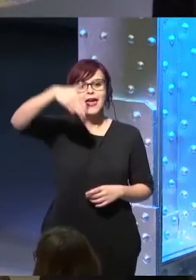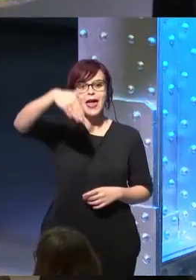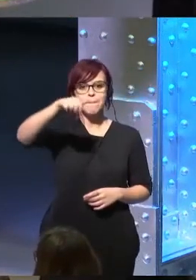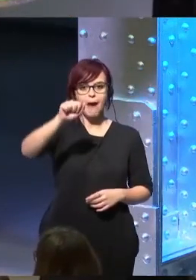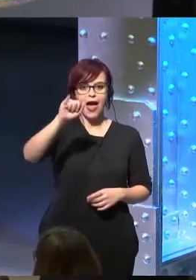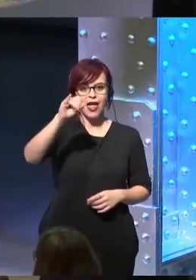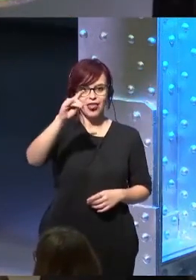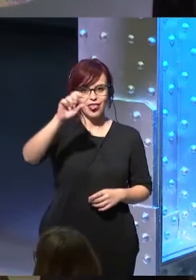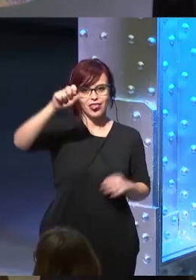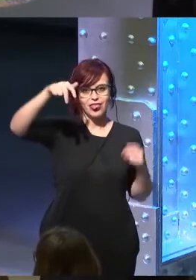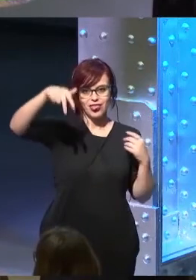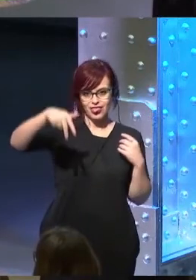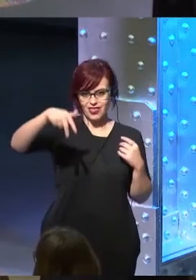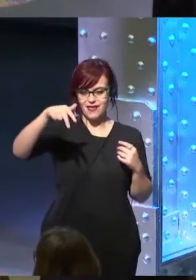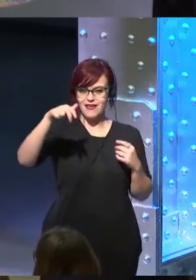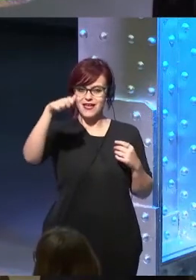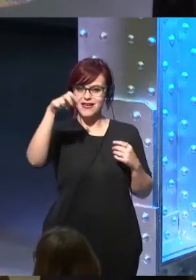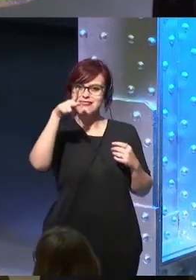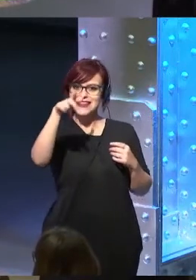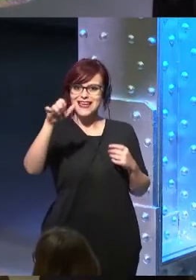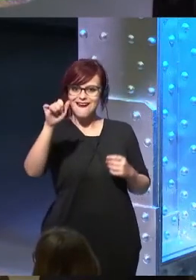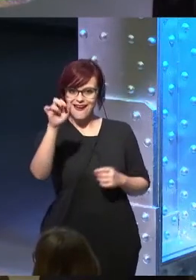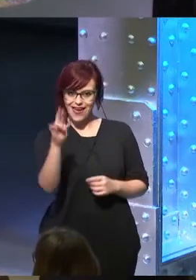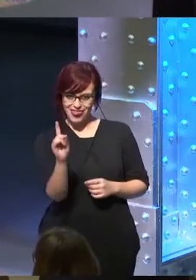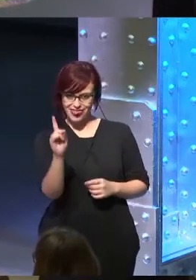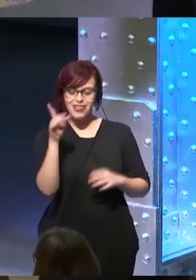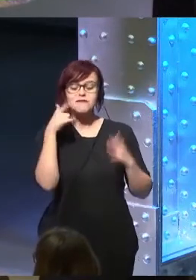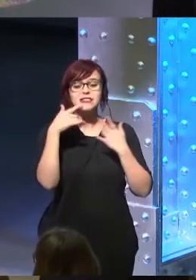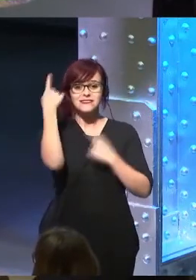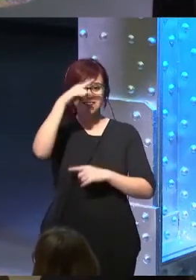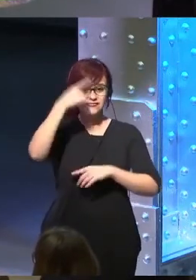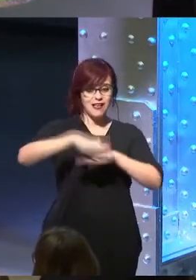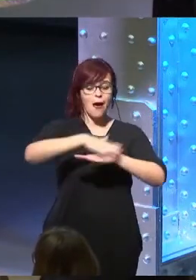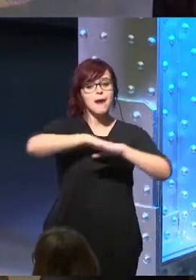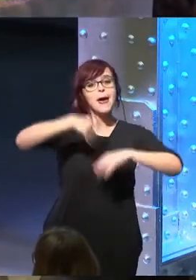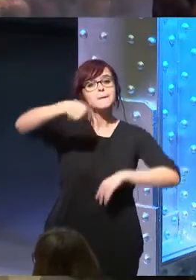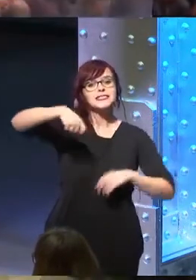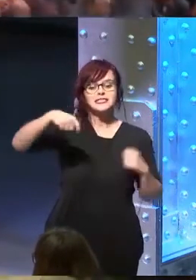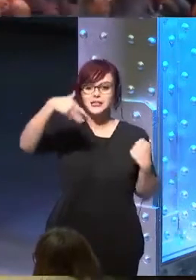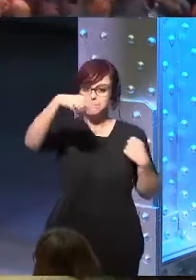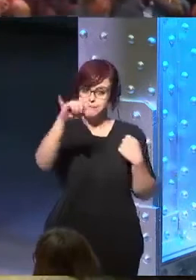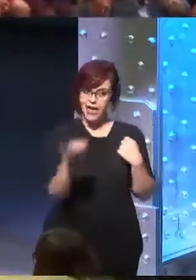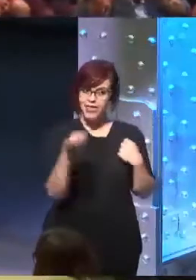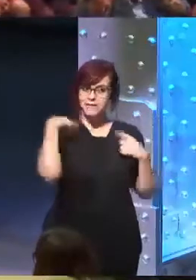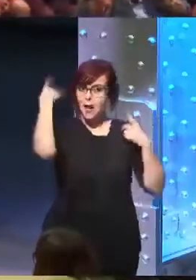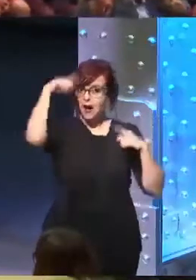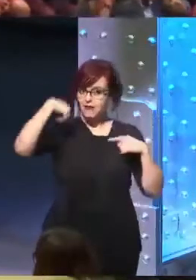bit strong, it said. We all know that Mrs. May has beautiful hair,